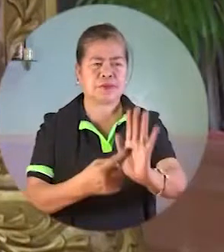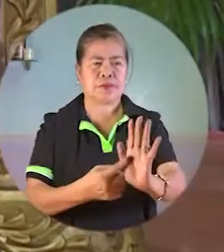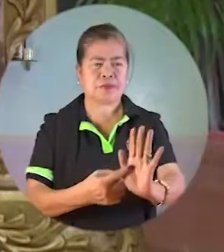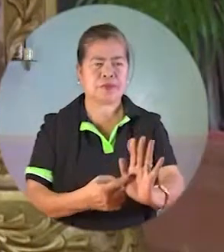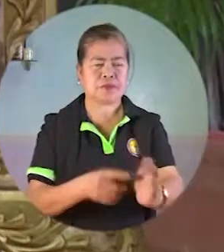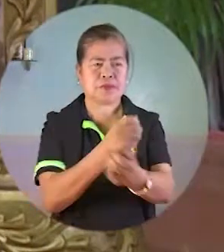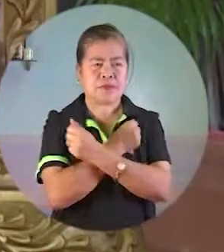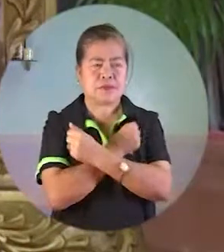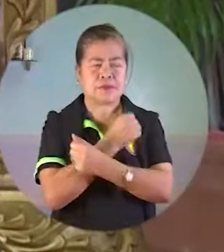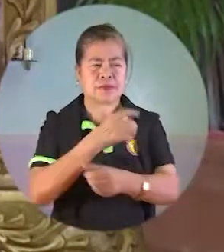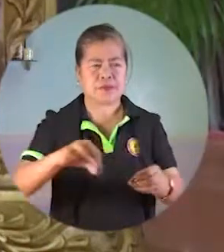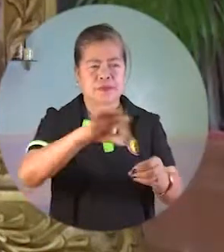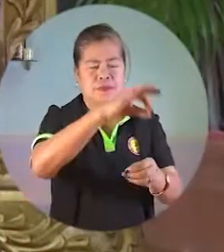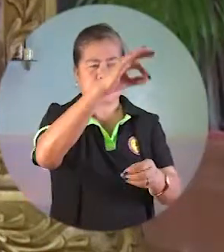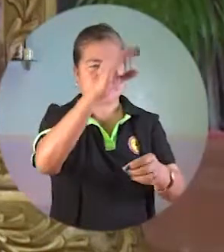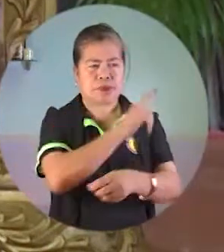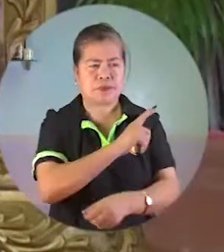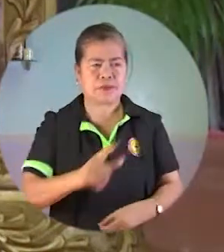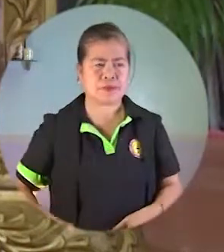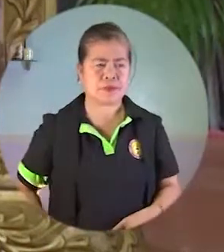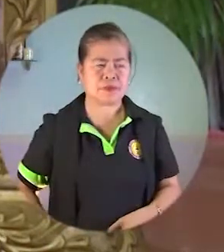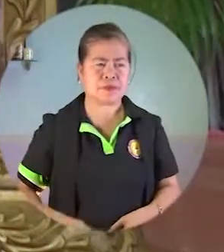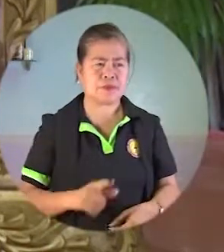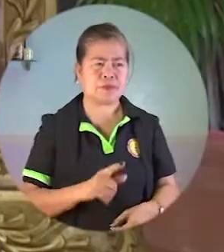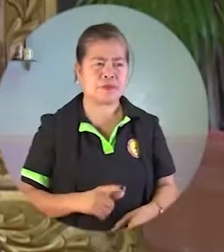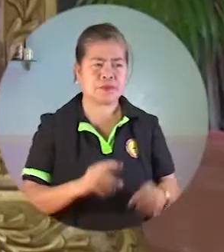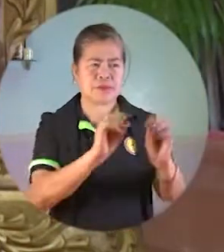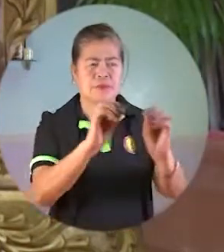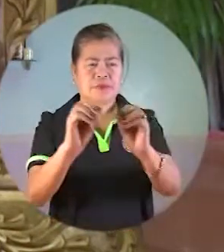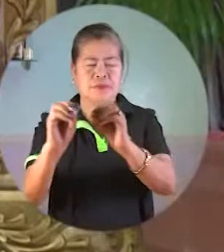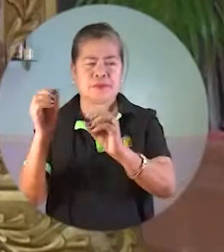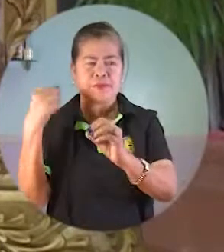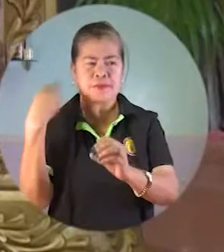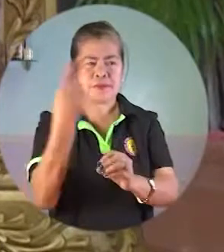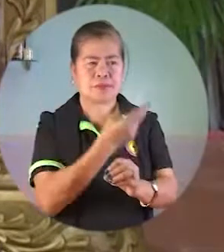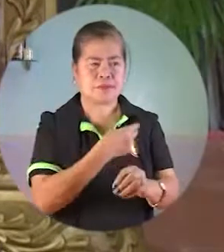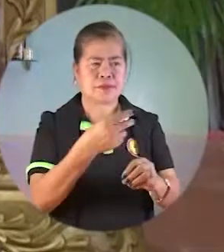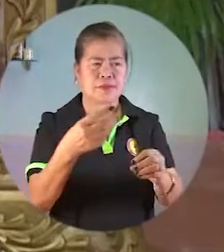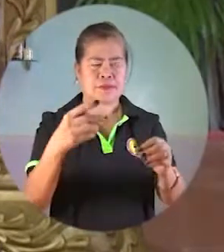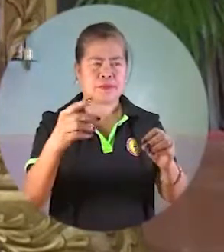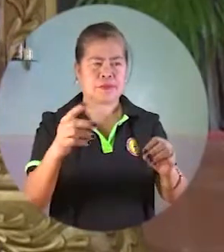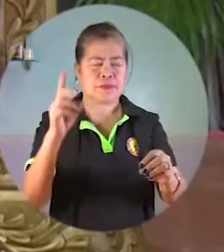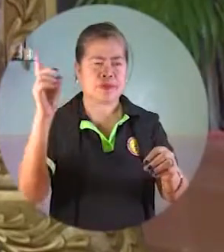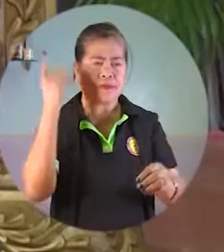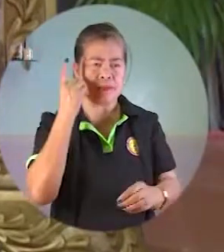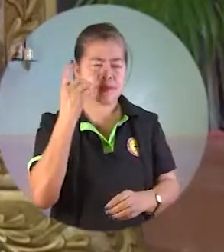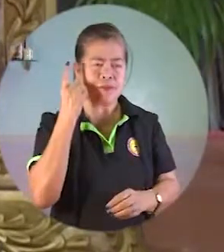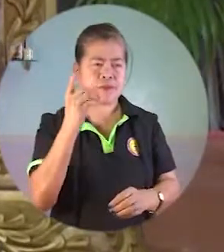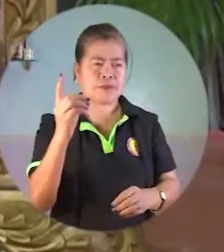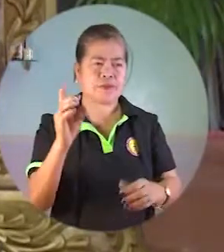this loving Spirit of the Lord teaches us on a daily